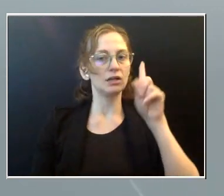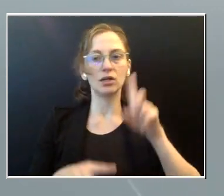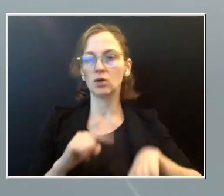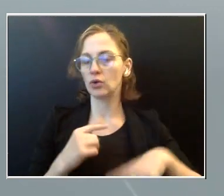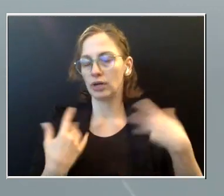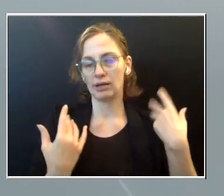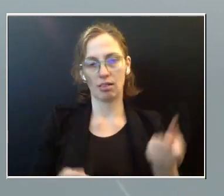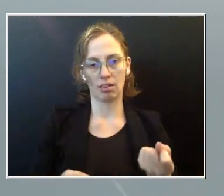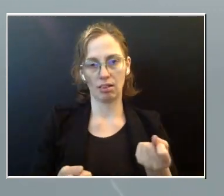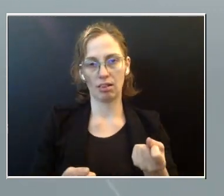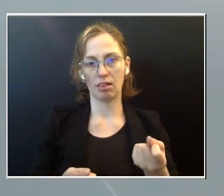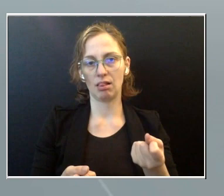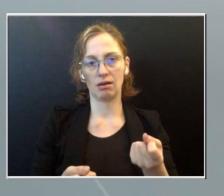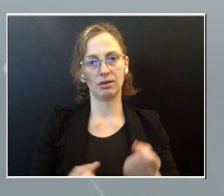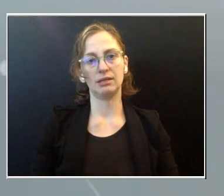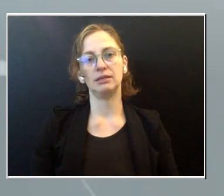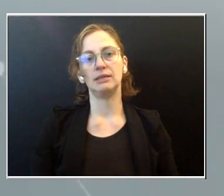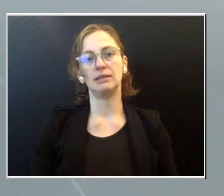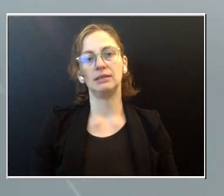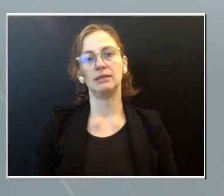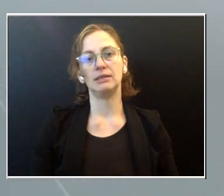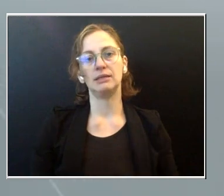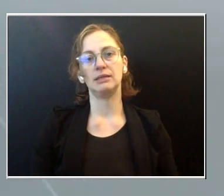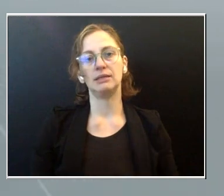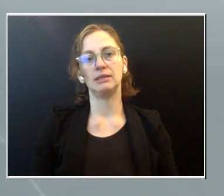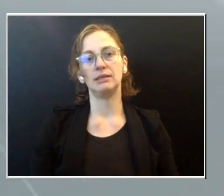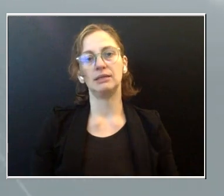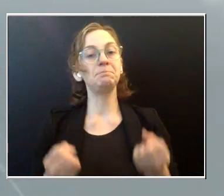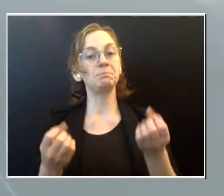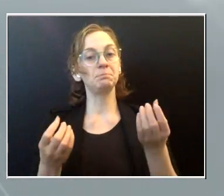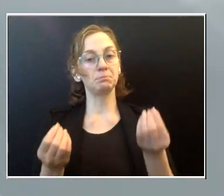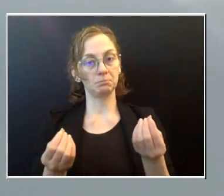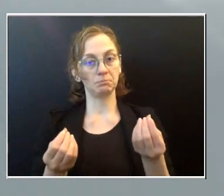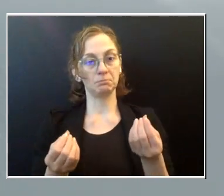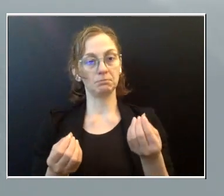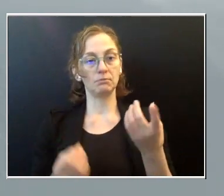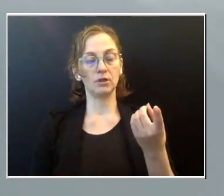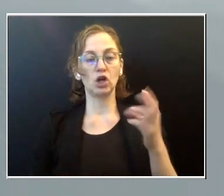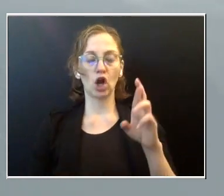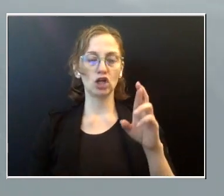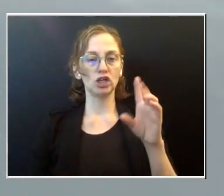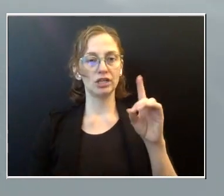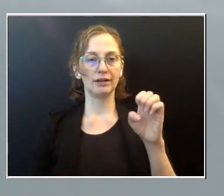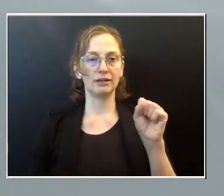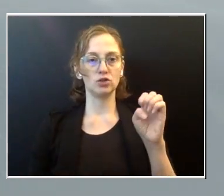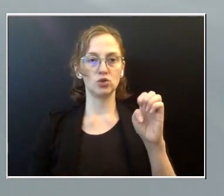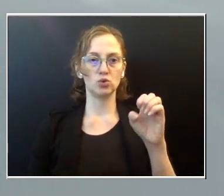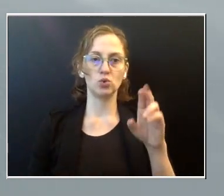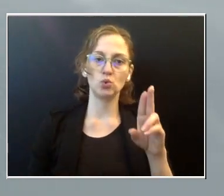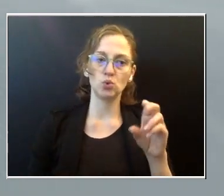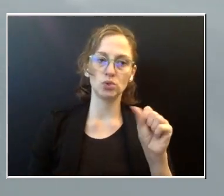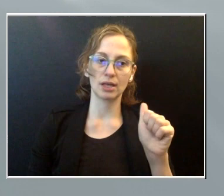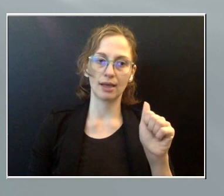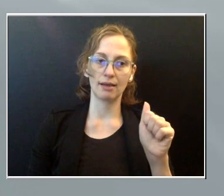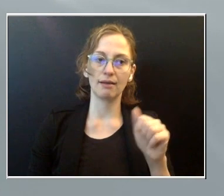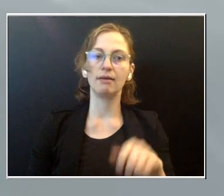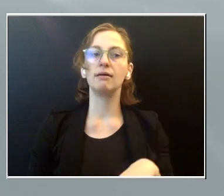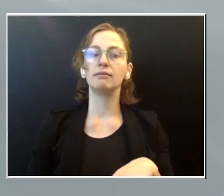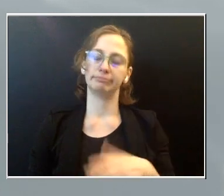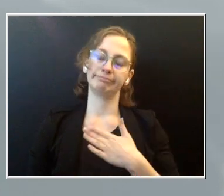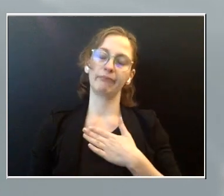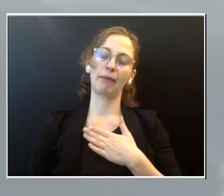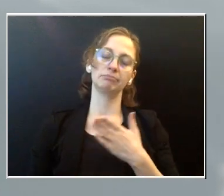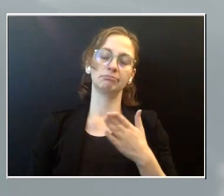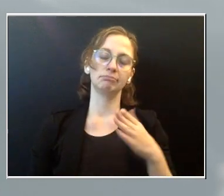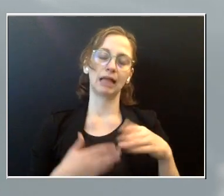hold. And so Dr. D'Souza, who was my plastic surgeon, took a flap of skin from